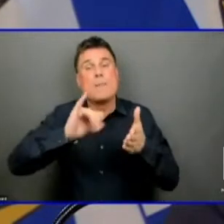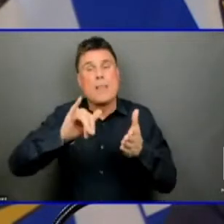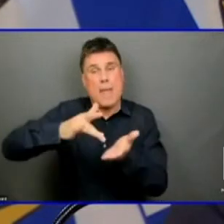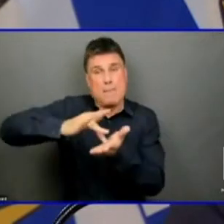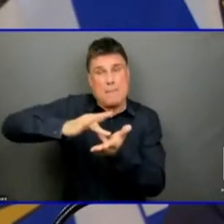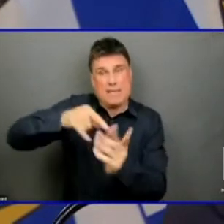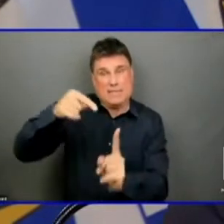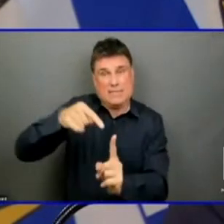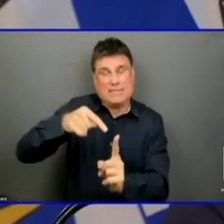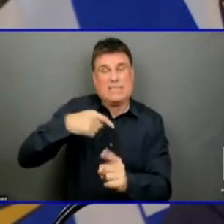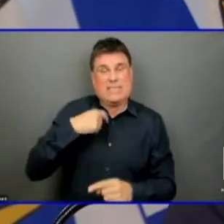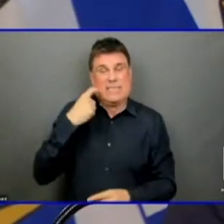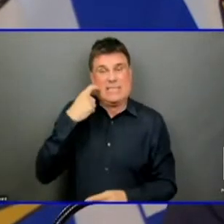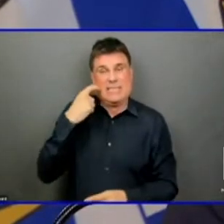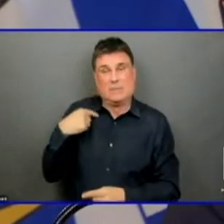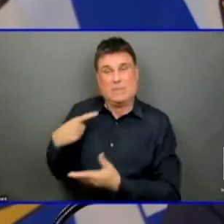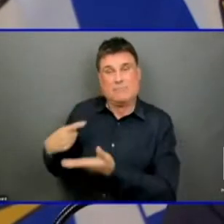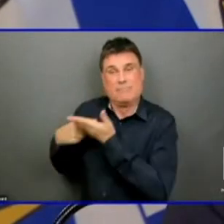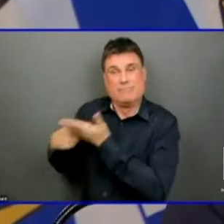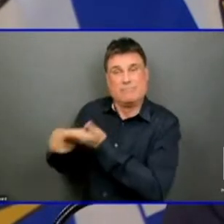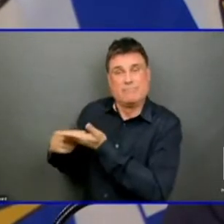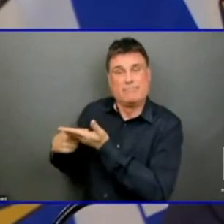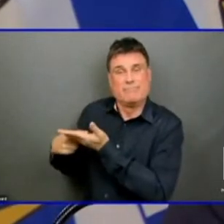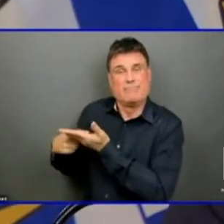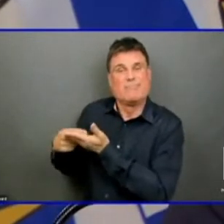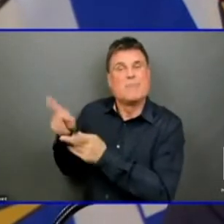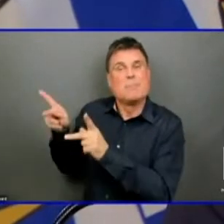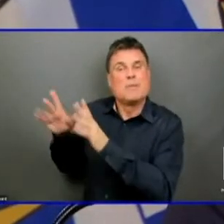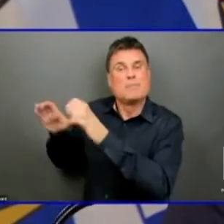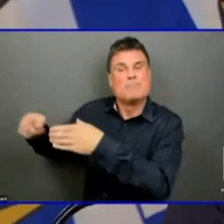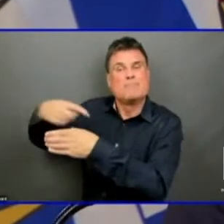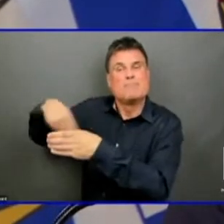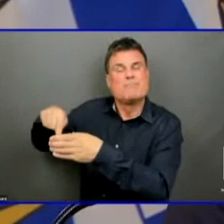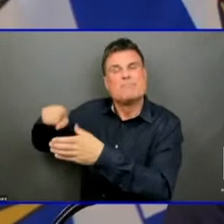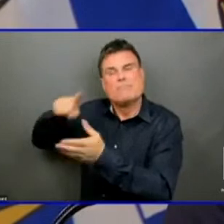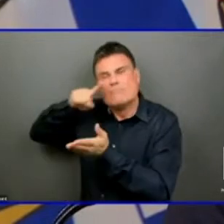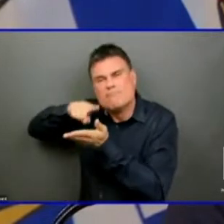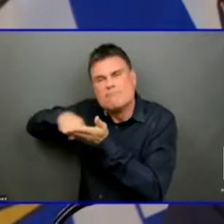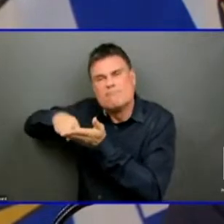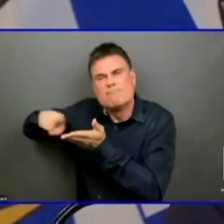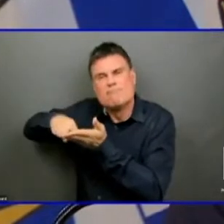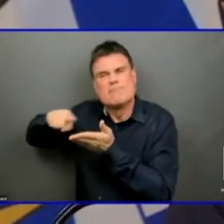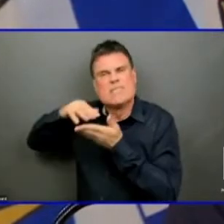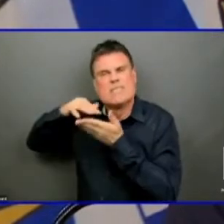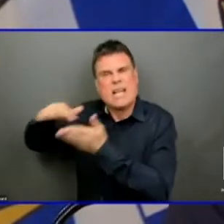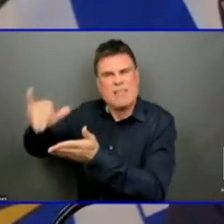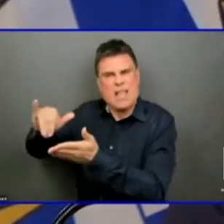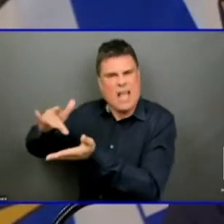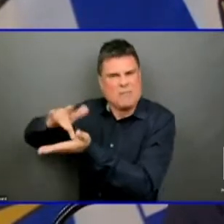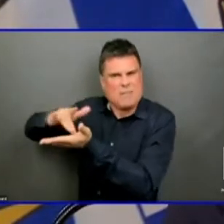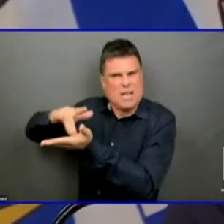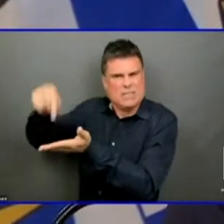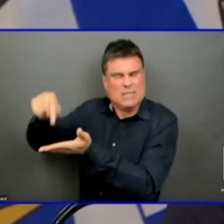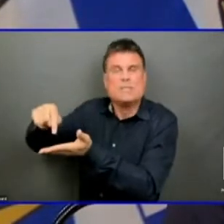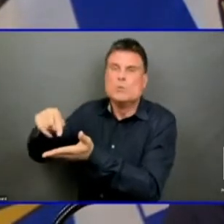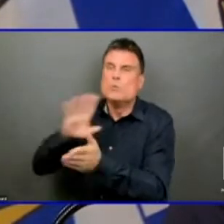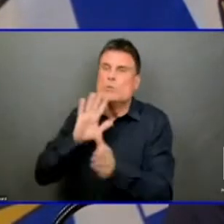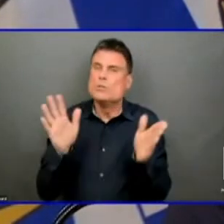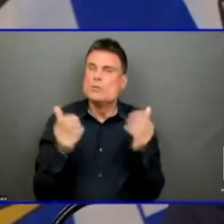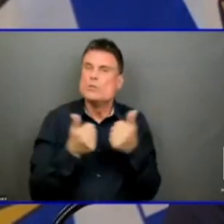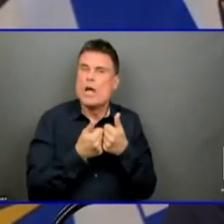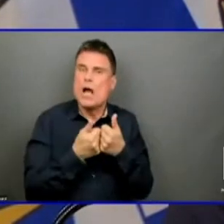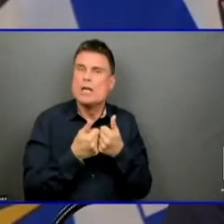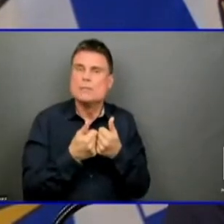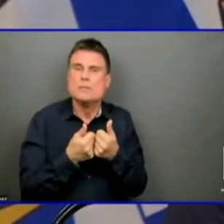study yesterday. It has been a challenge to enroll people into that study, but I know that they've got